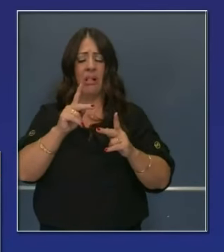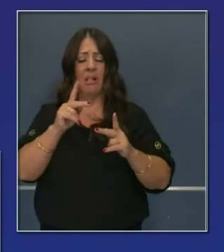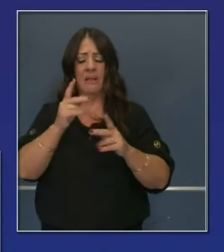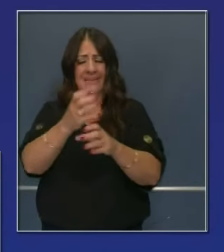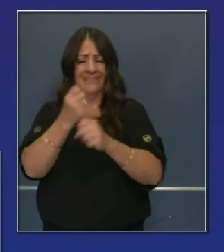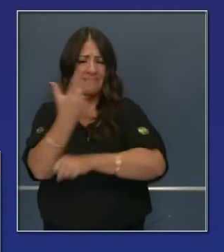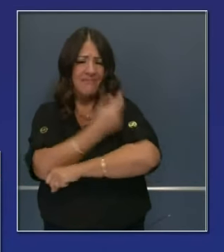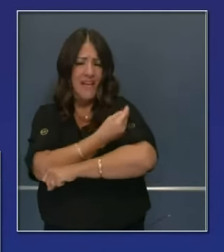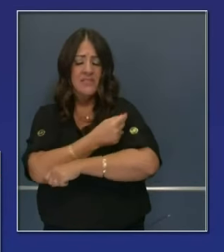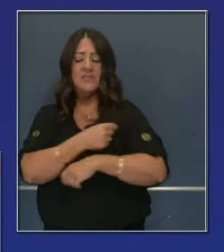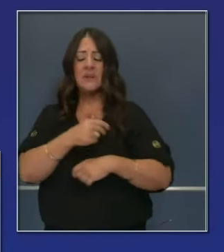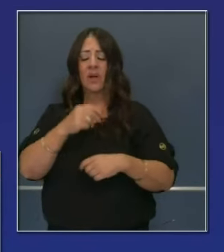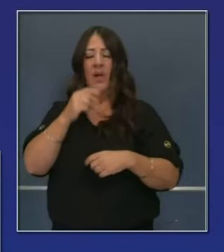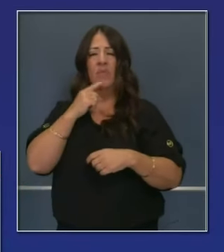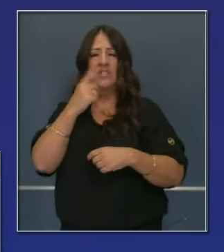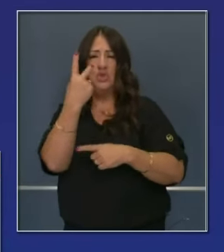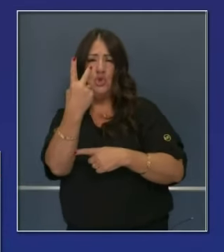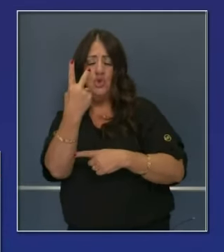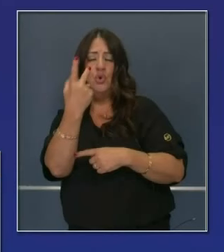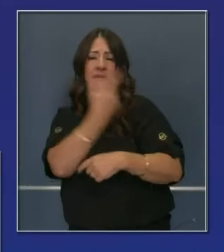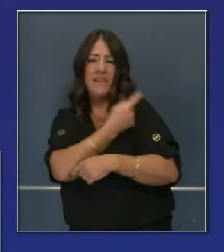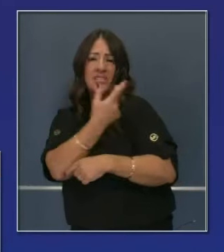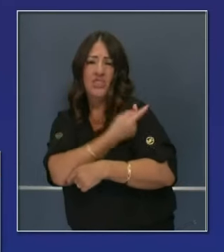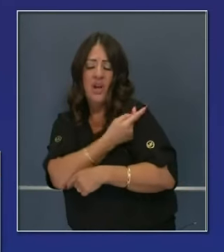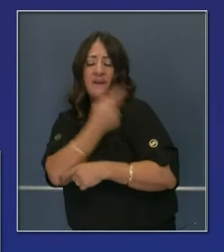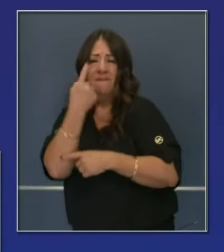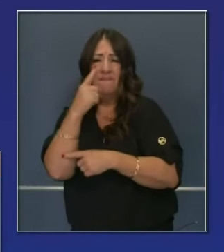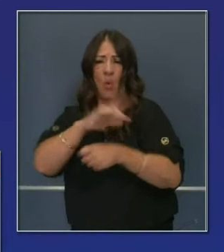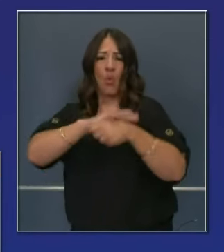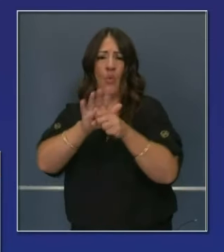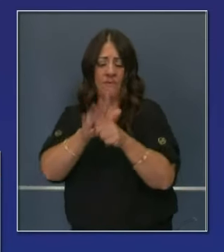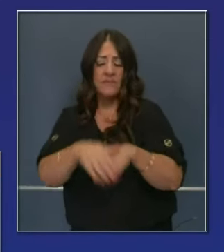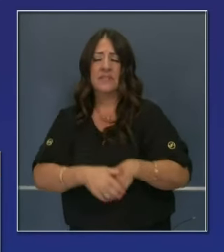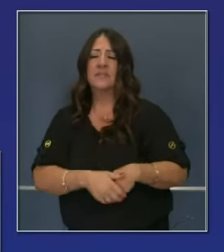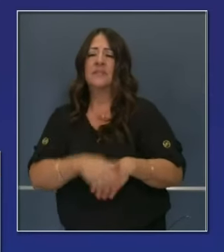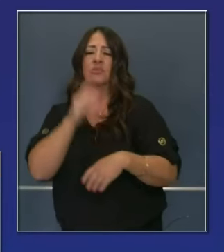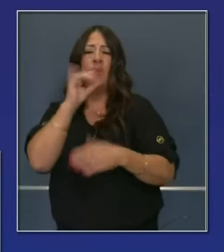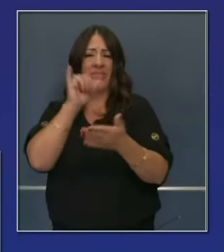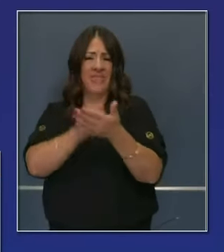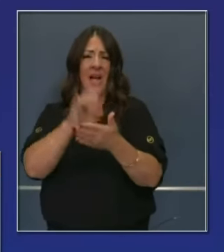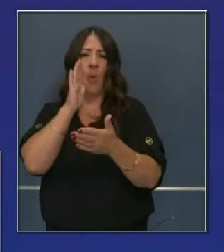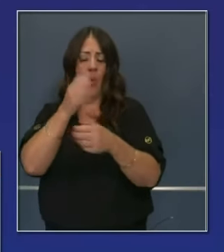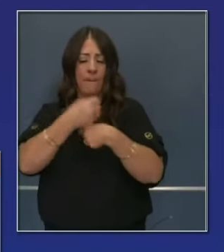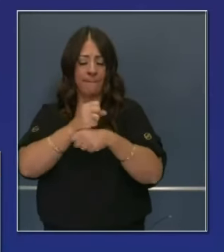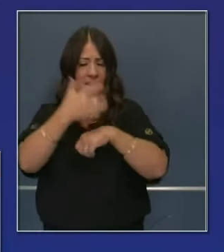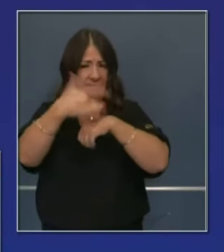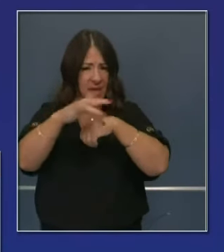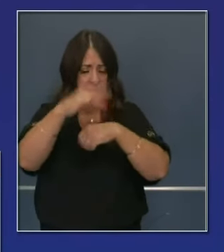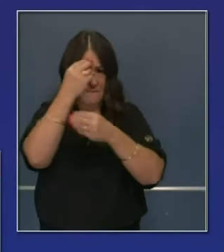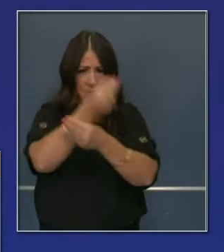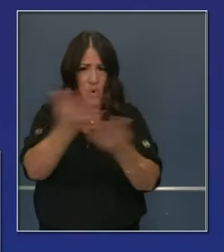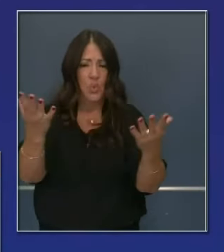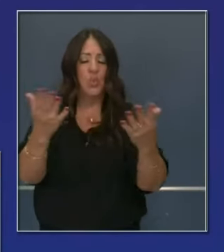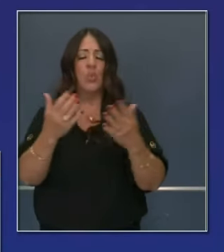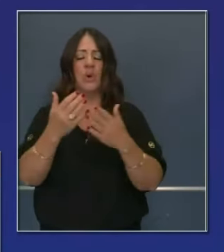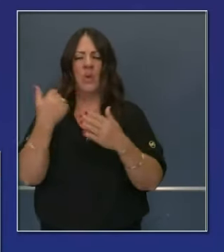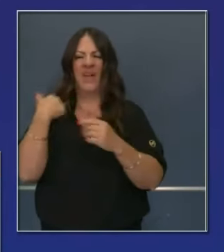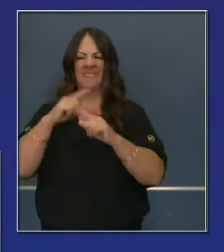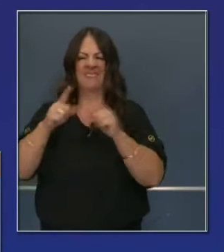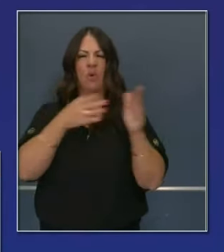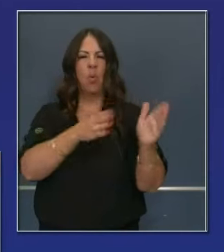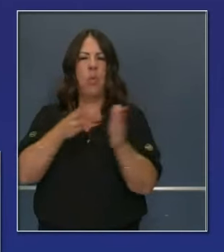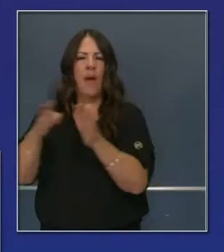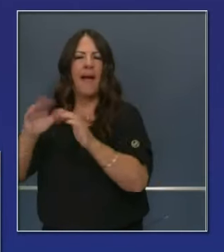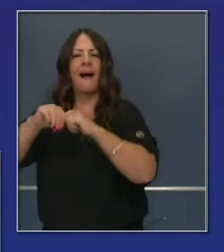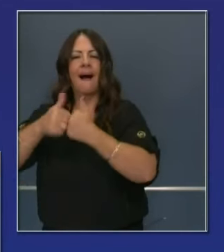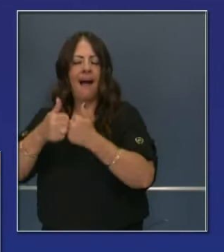21-day period based upon some of the earlier vaccines that we are aware will be made available. Again, there'll be many different strategies